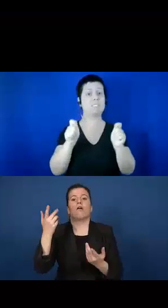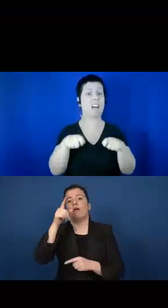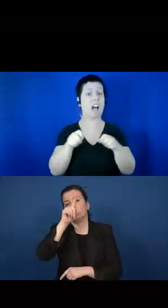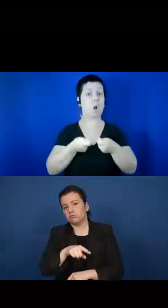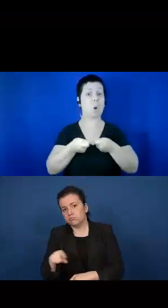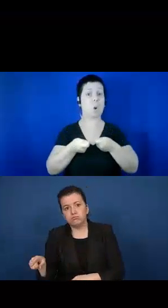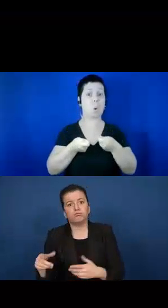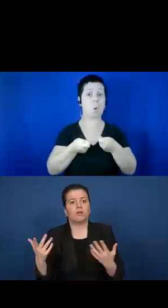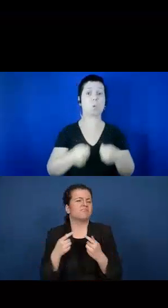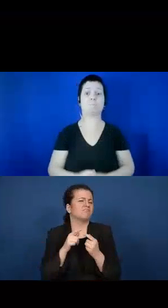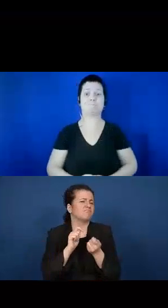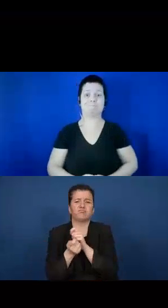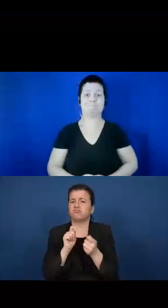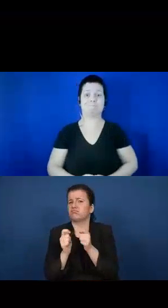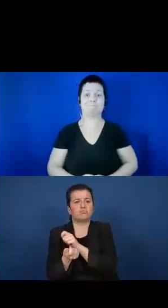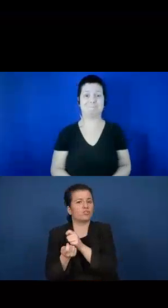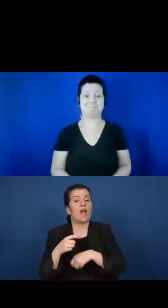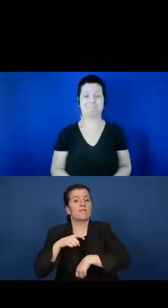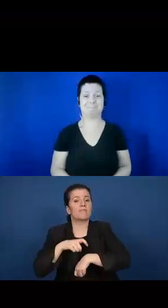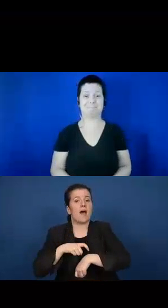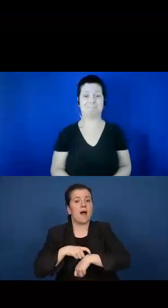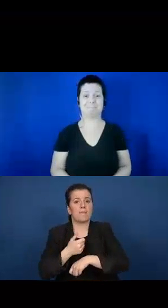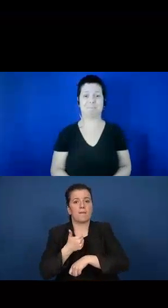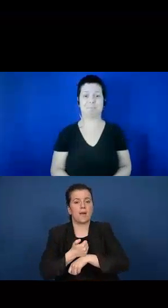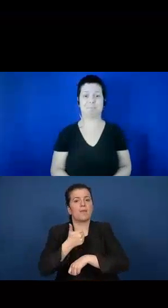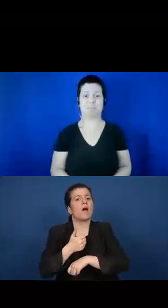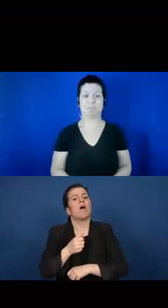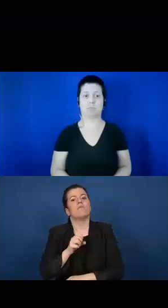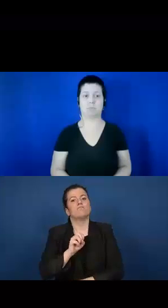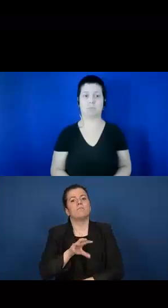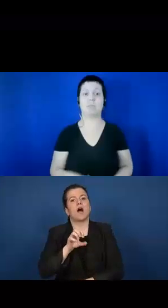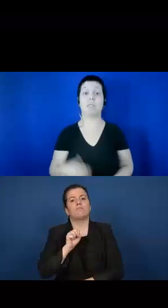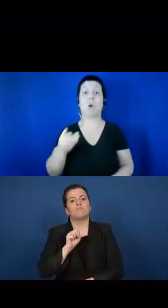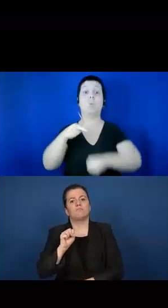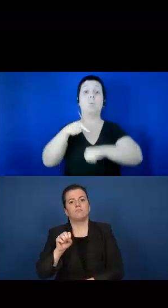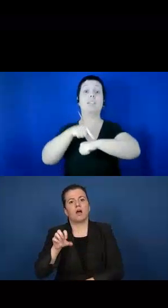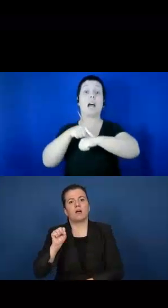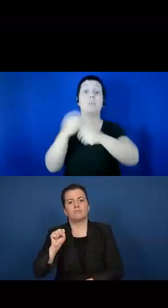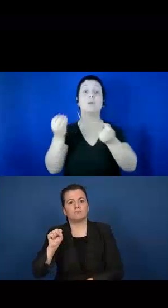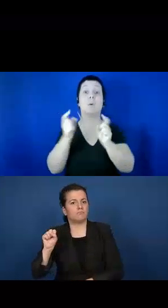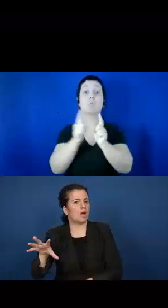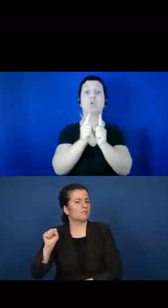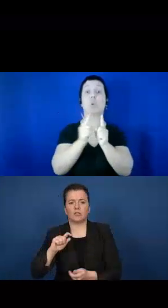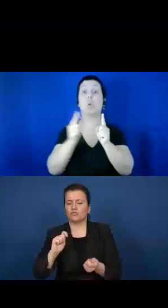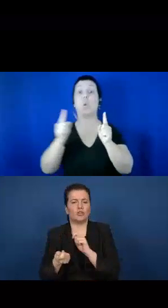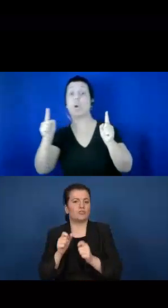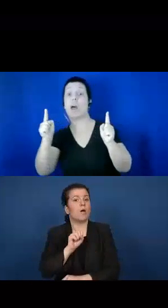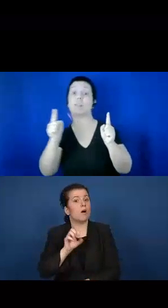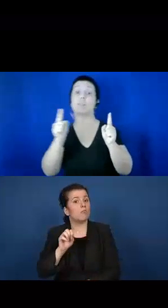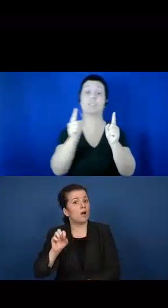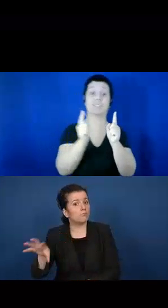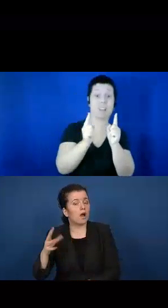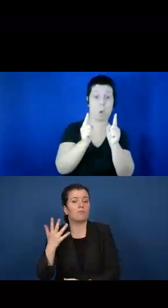We can set the timing by altering the duration. I have created the